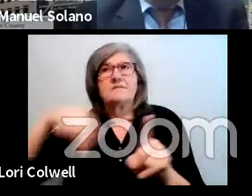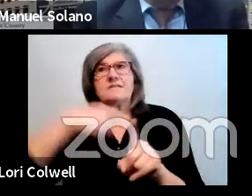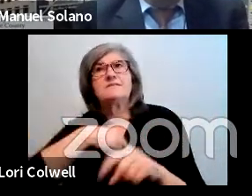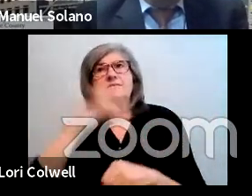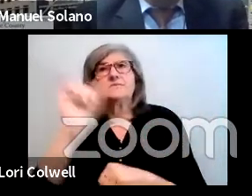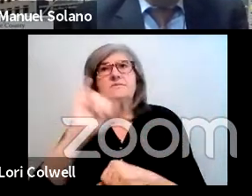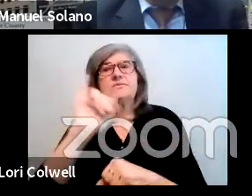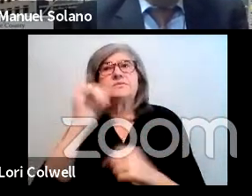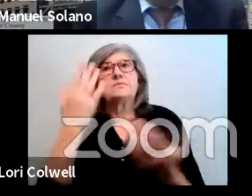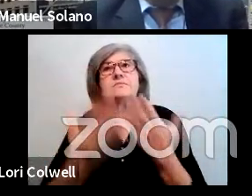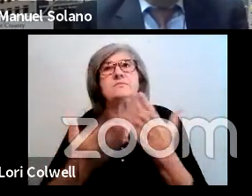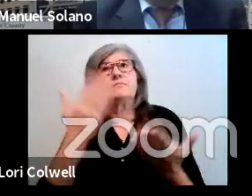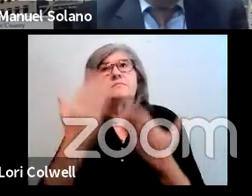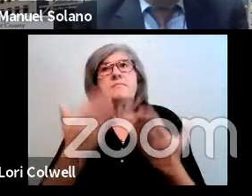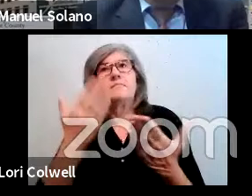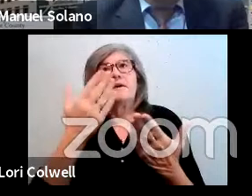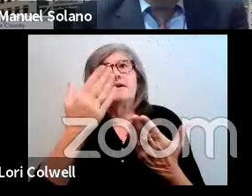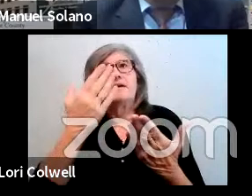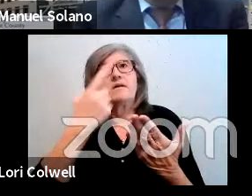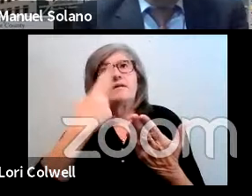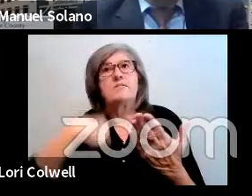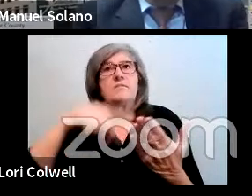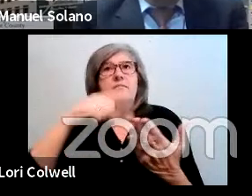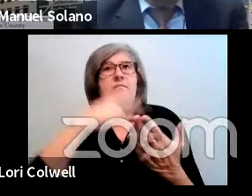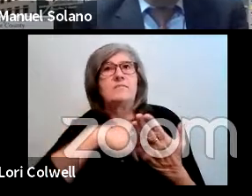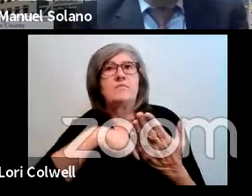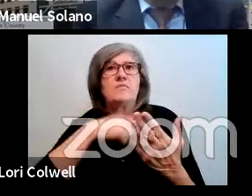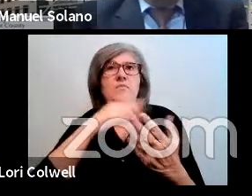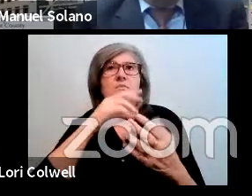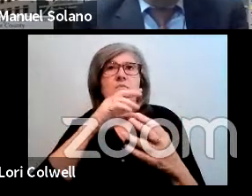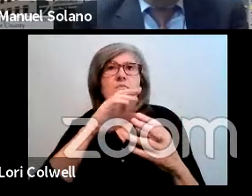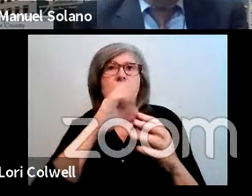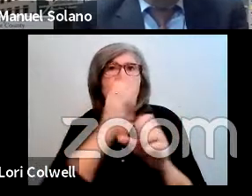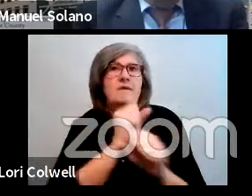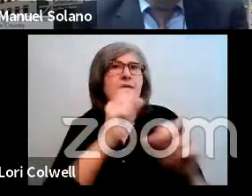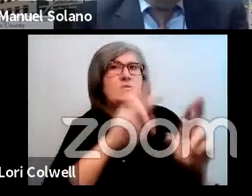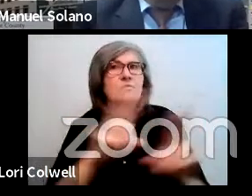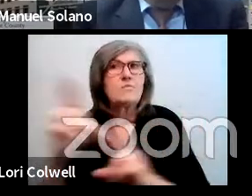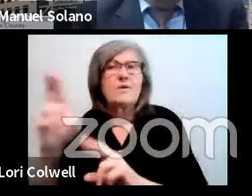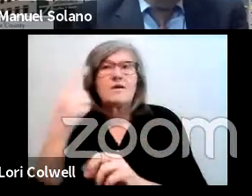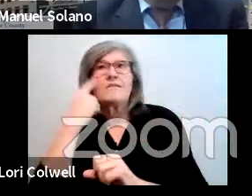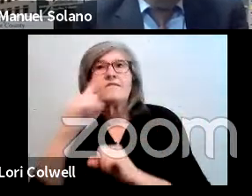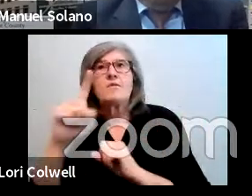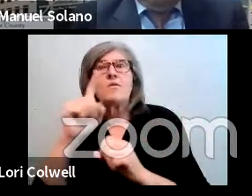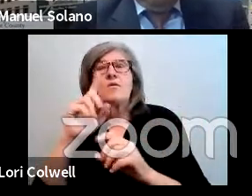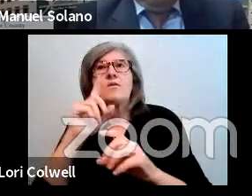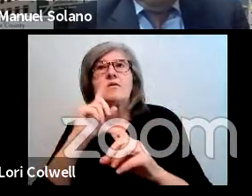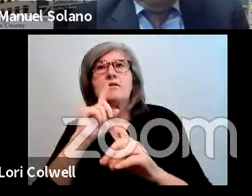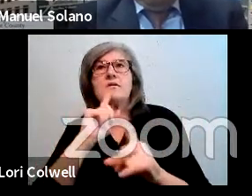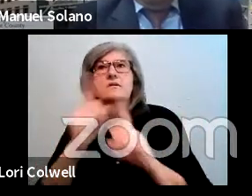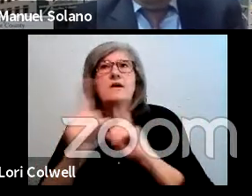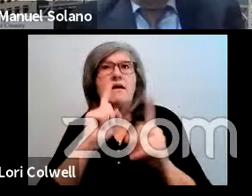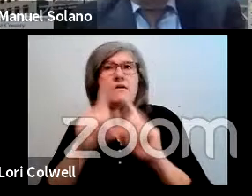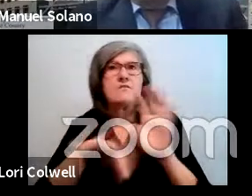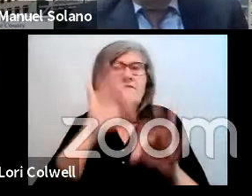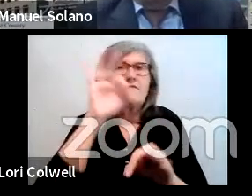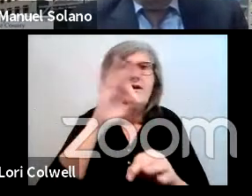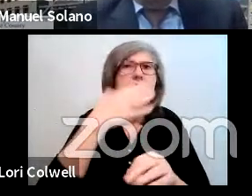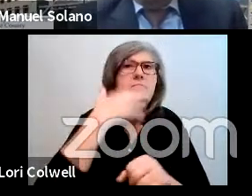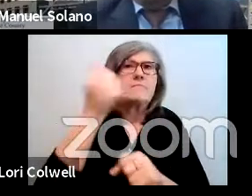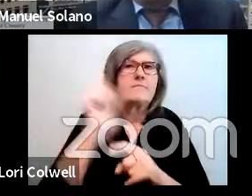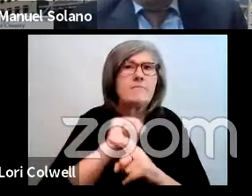and maybe that we tee this up as a dialogue. Find some best practices